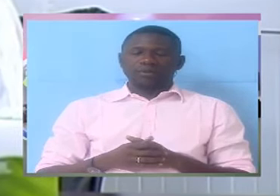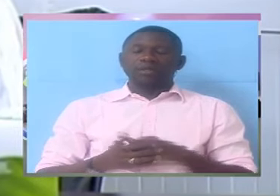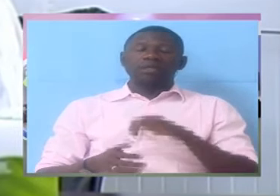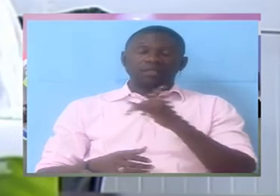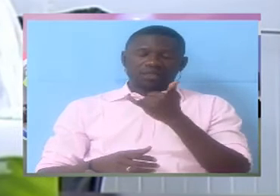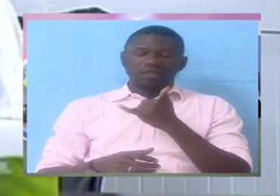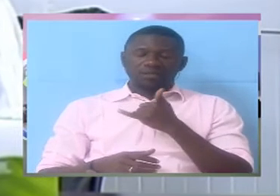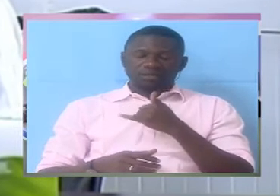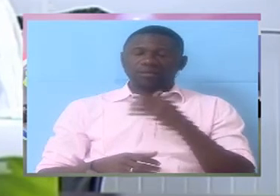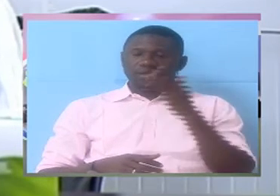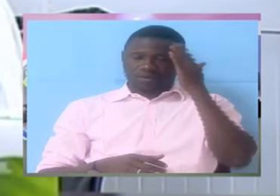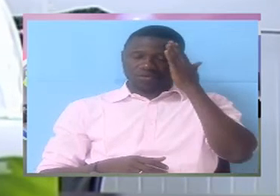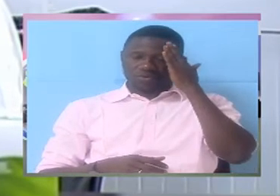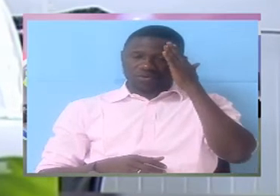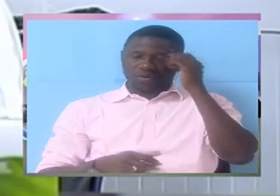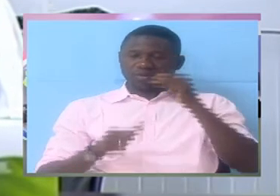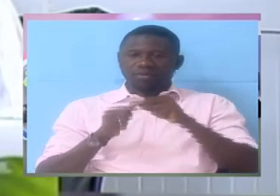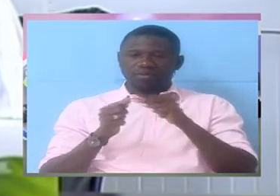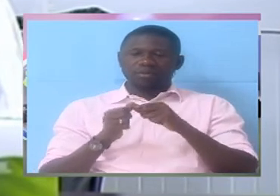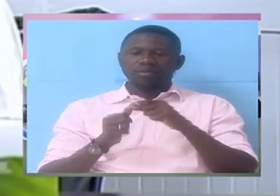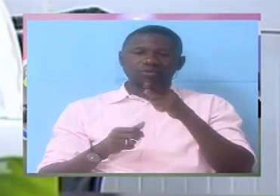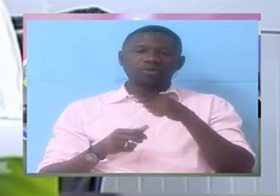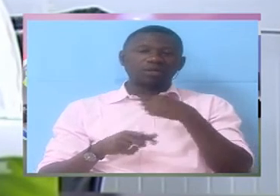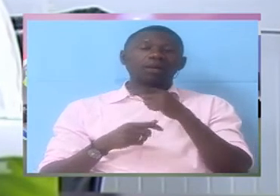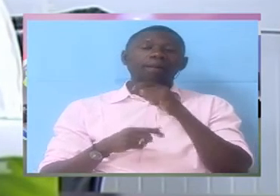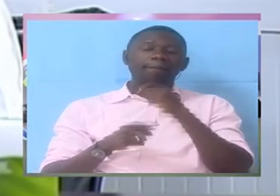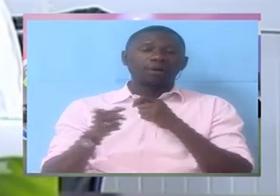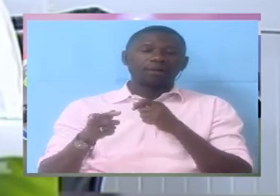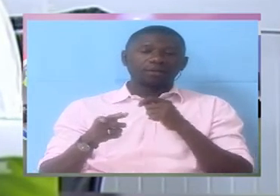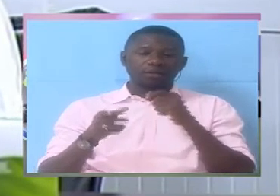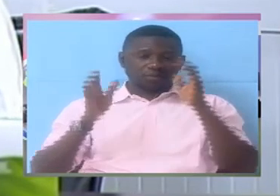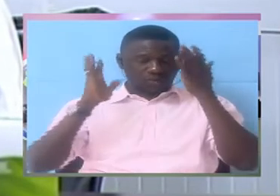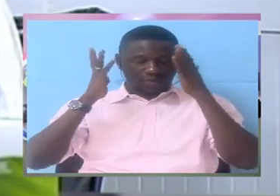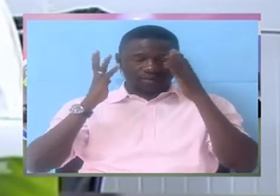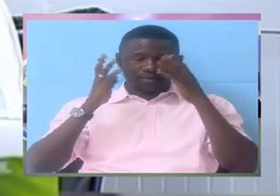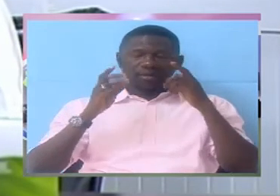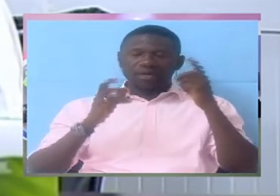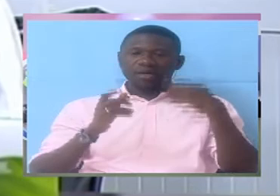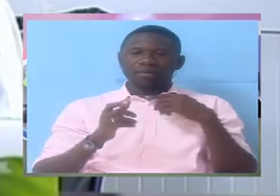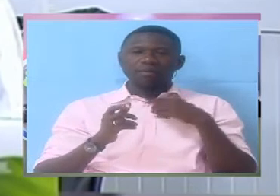case I was approached by a senior